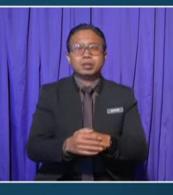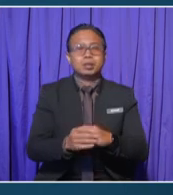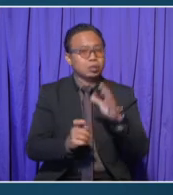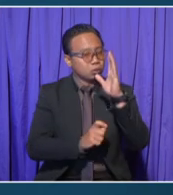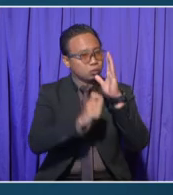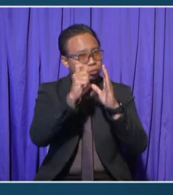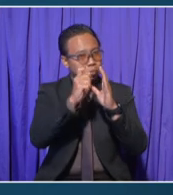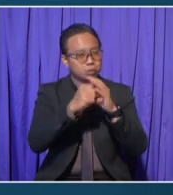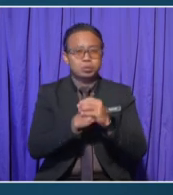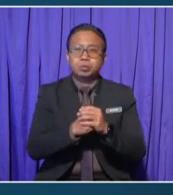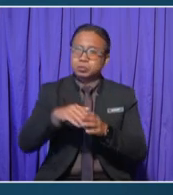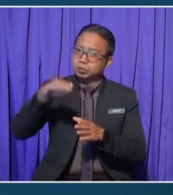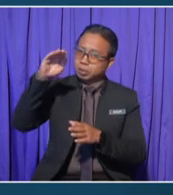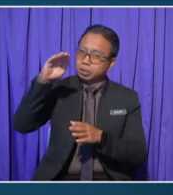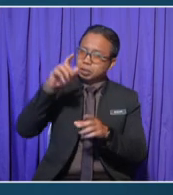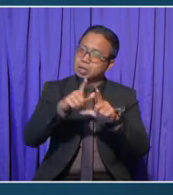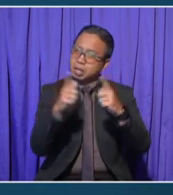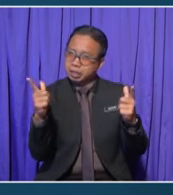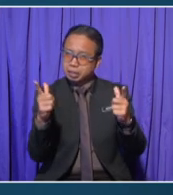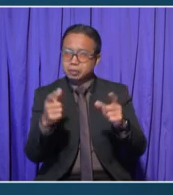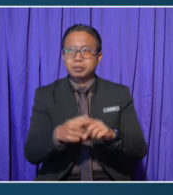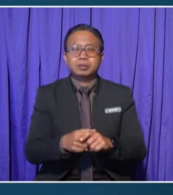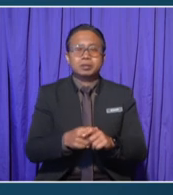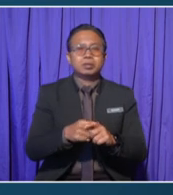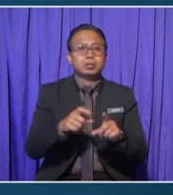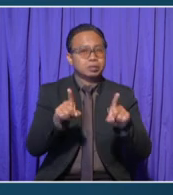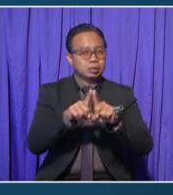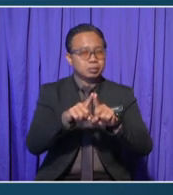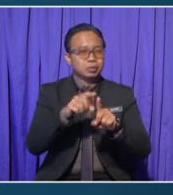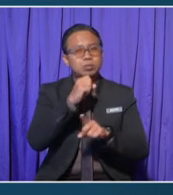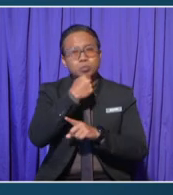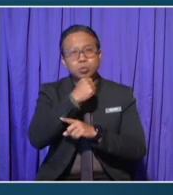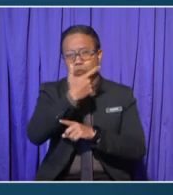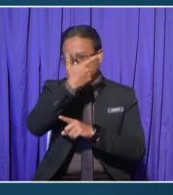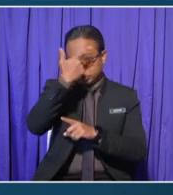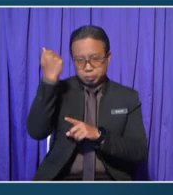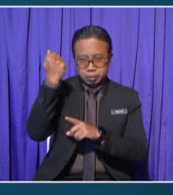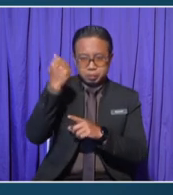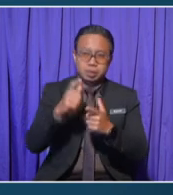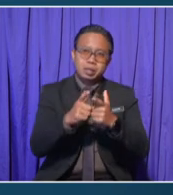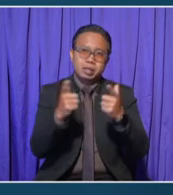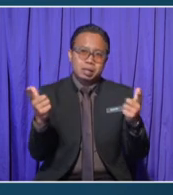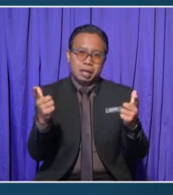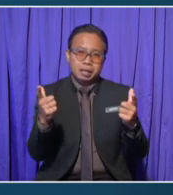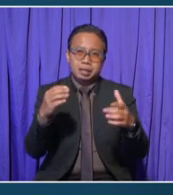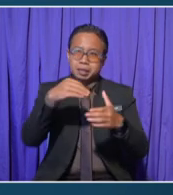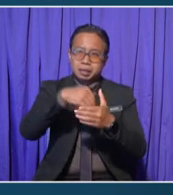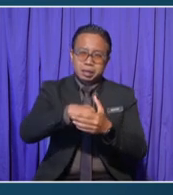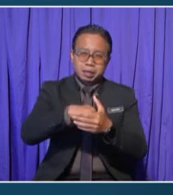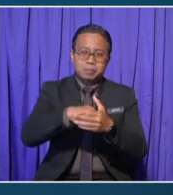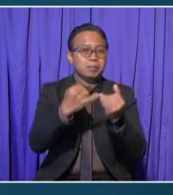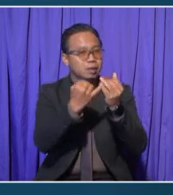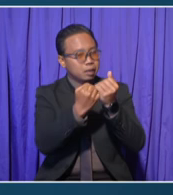different among individuals of the same age because of the difference in day of